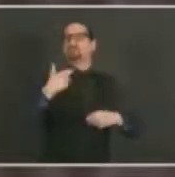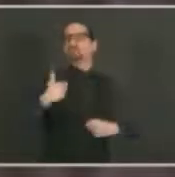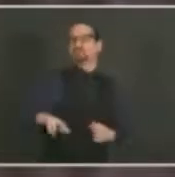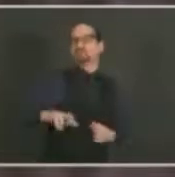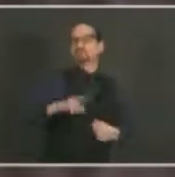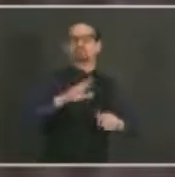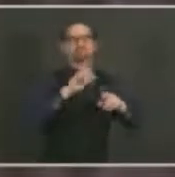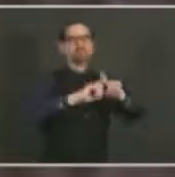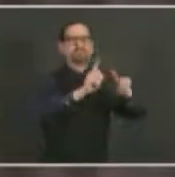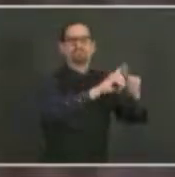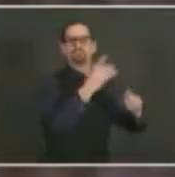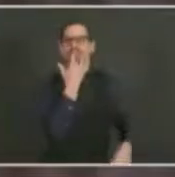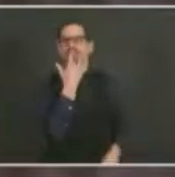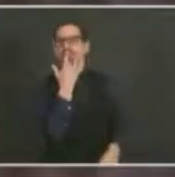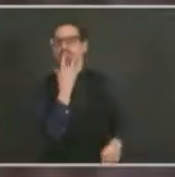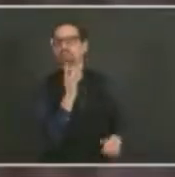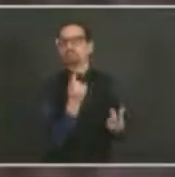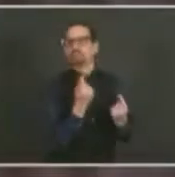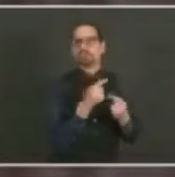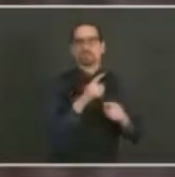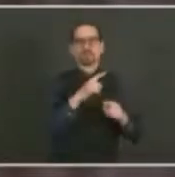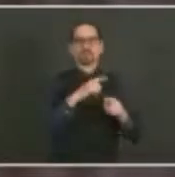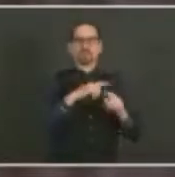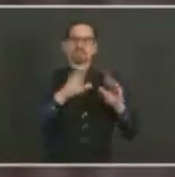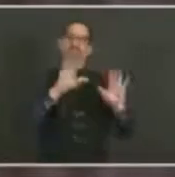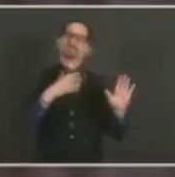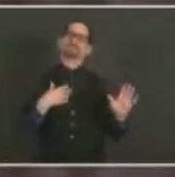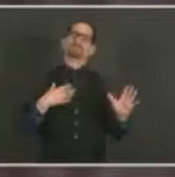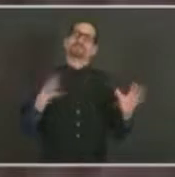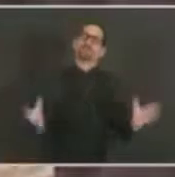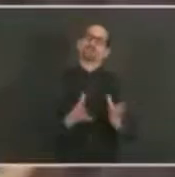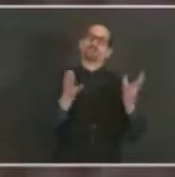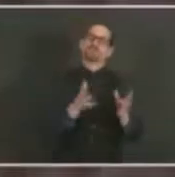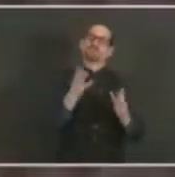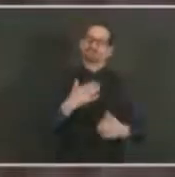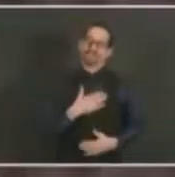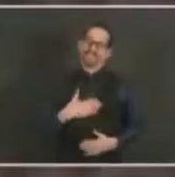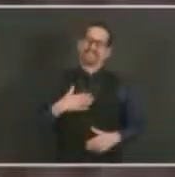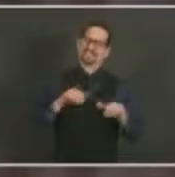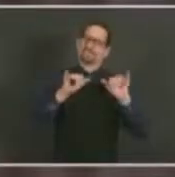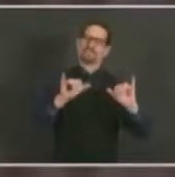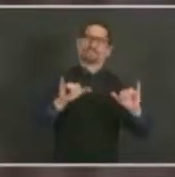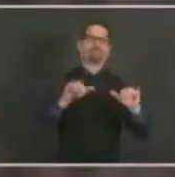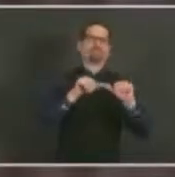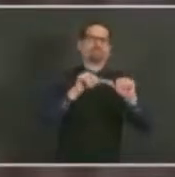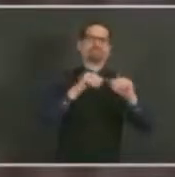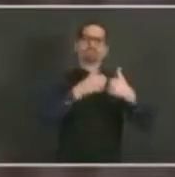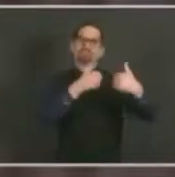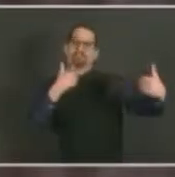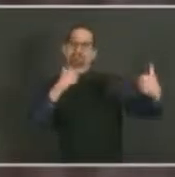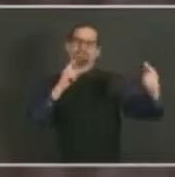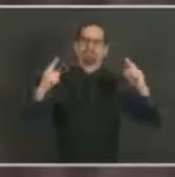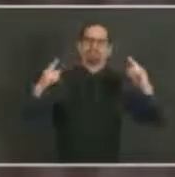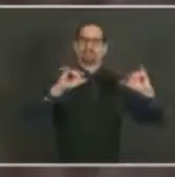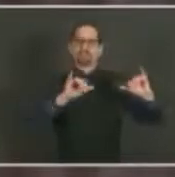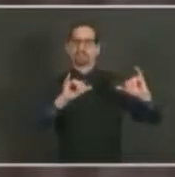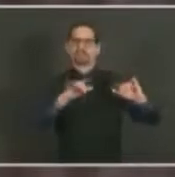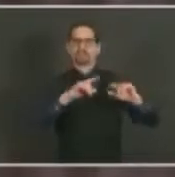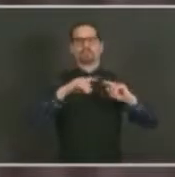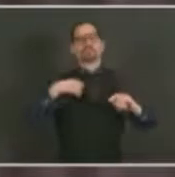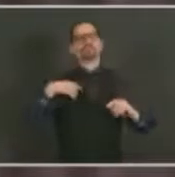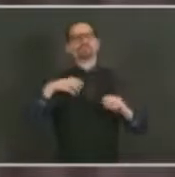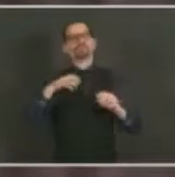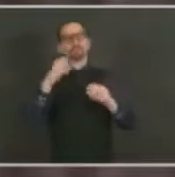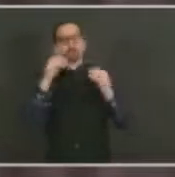parish, please do continue to do so. But we're also pleased that we're able to offer this flexibility if gathering